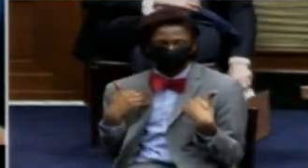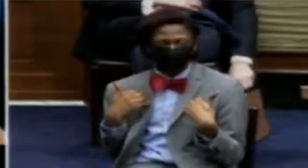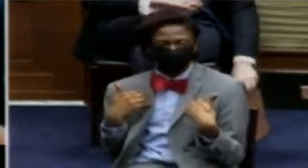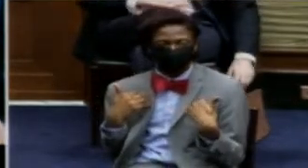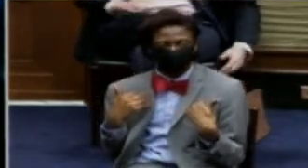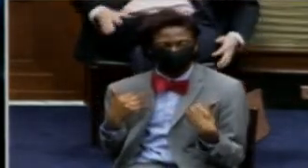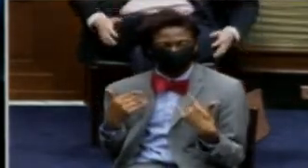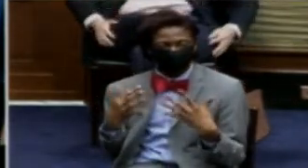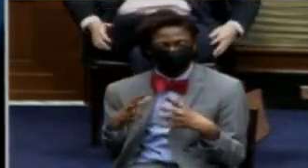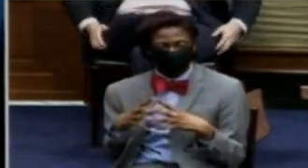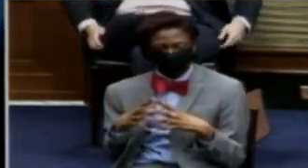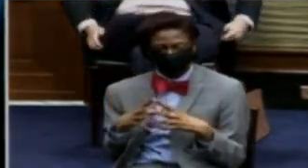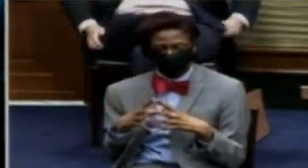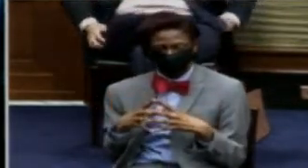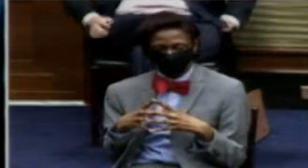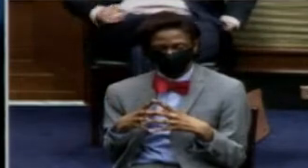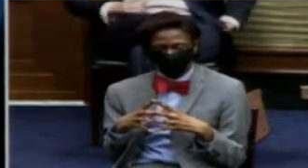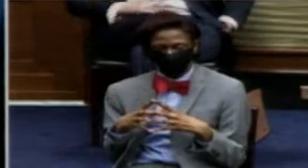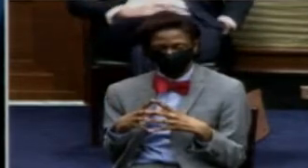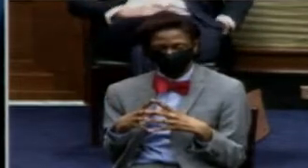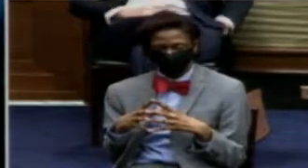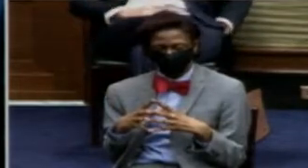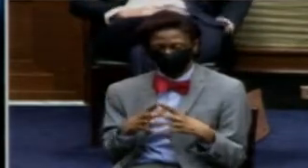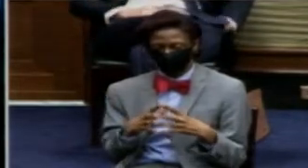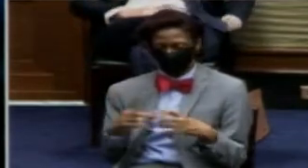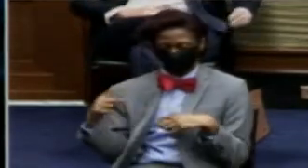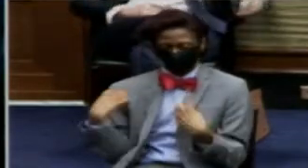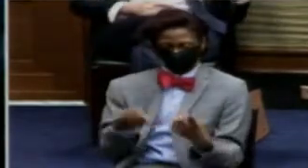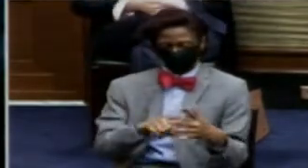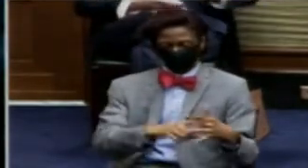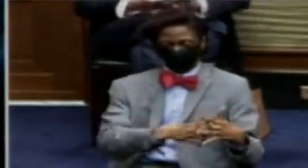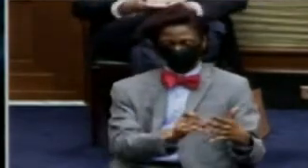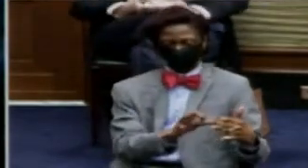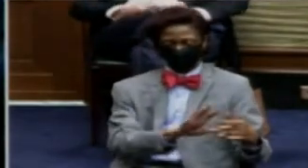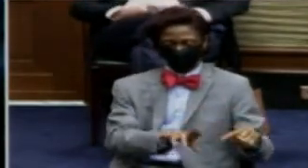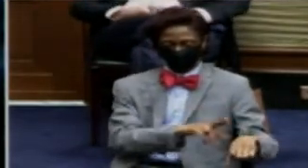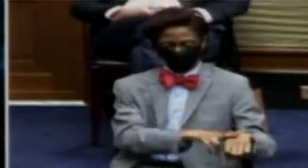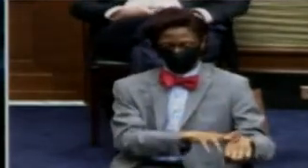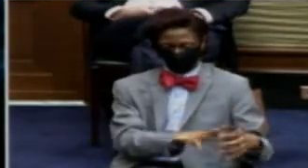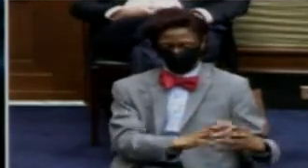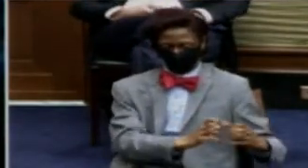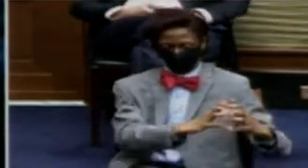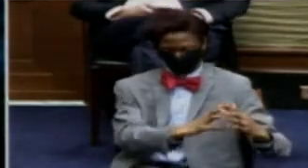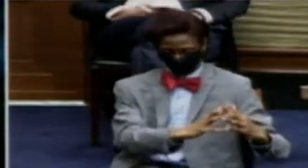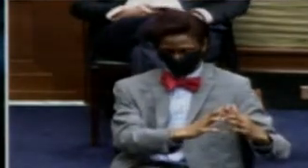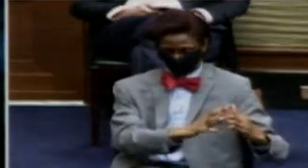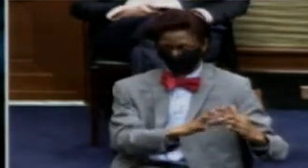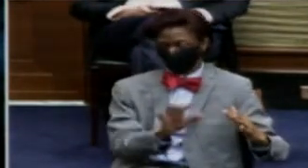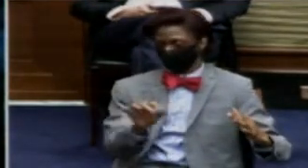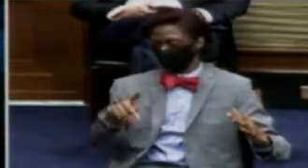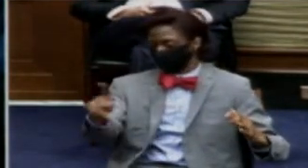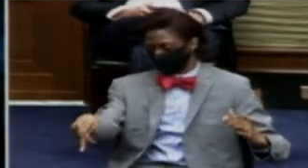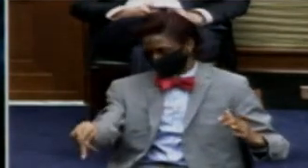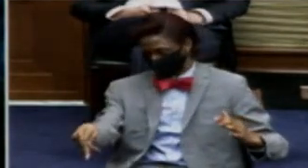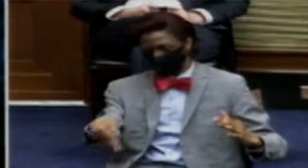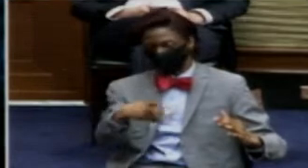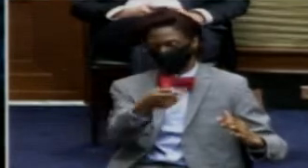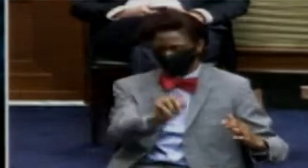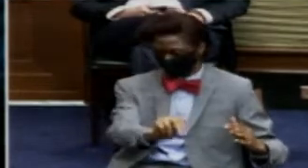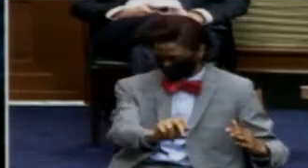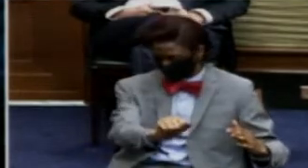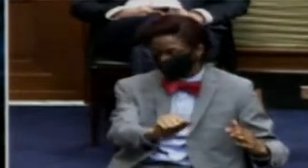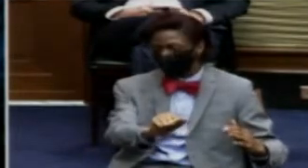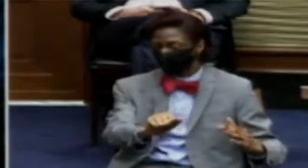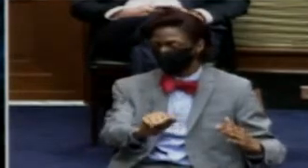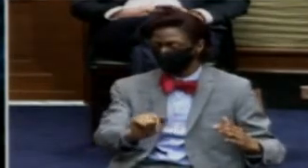happened since the beginning of our nation. The fact that in Pennsylvania and Philadelphia, New York was at point